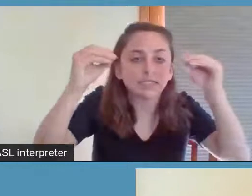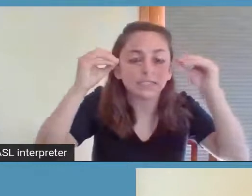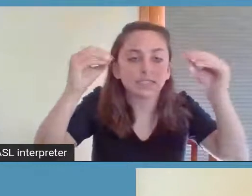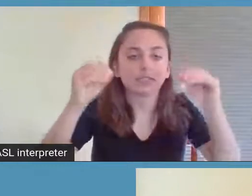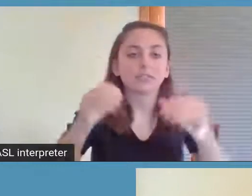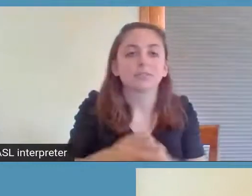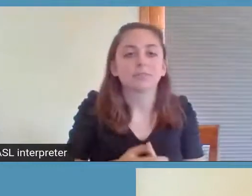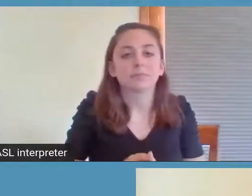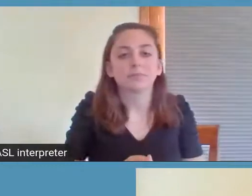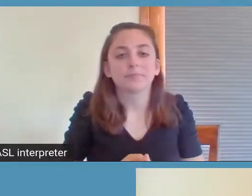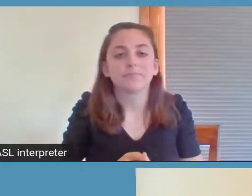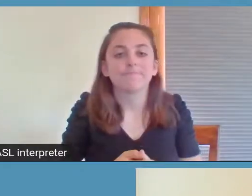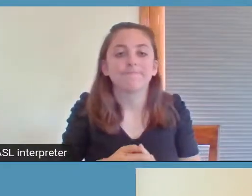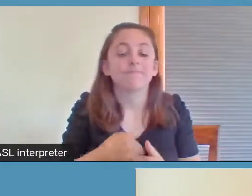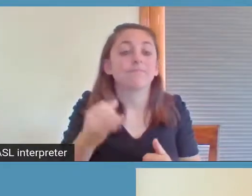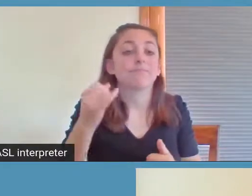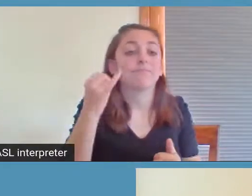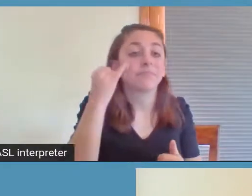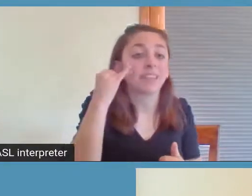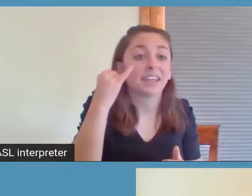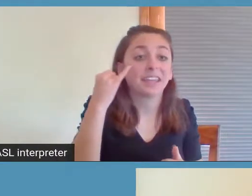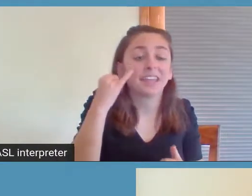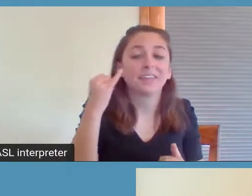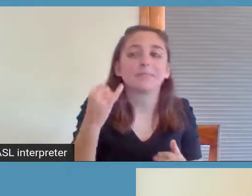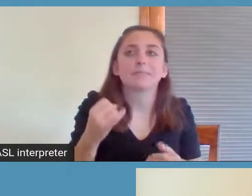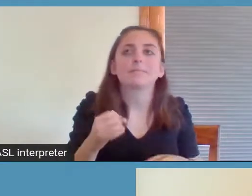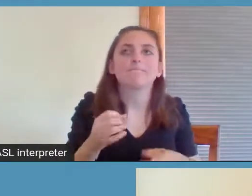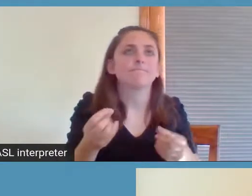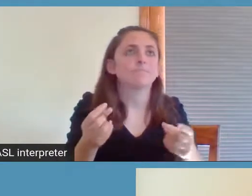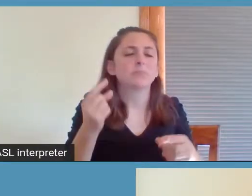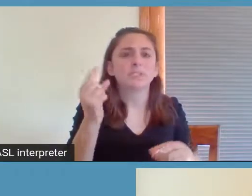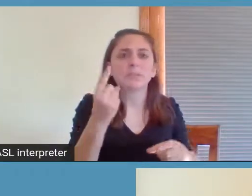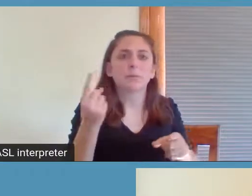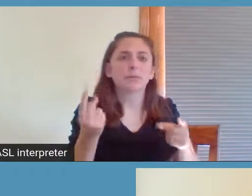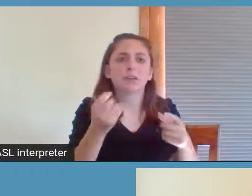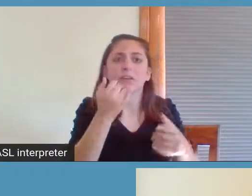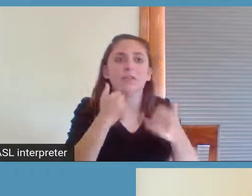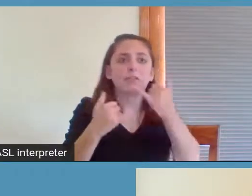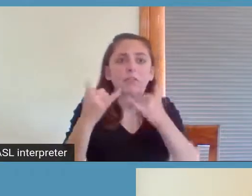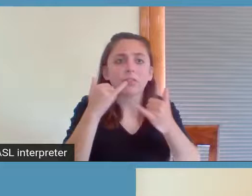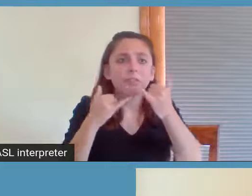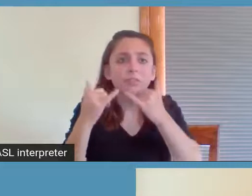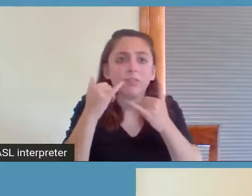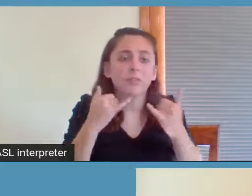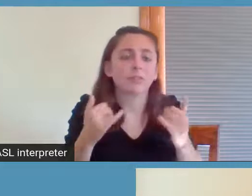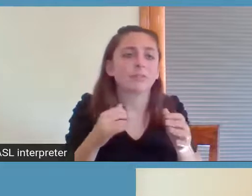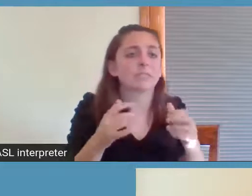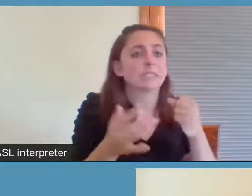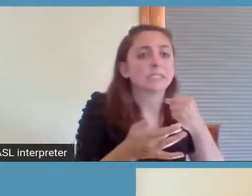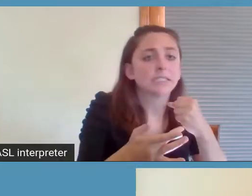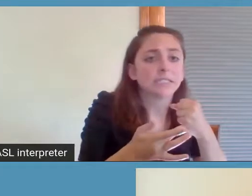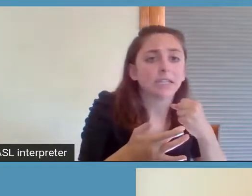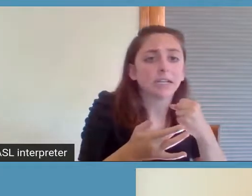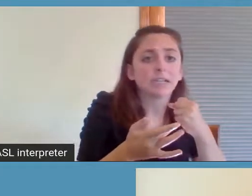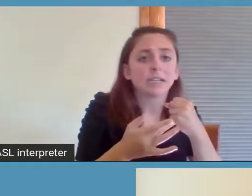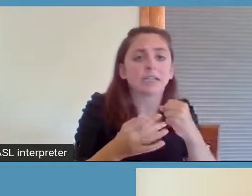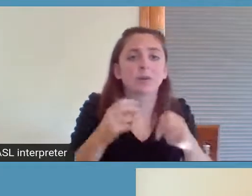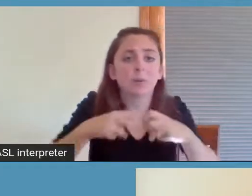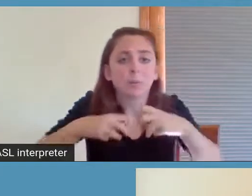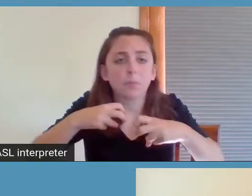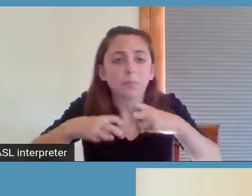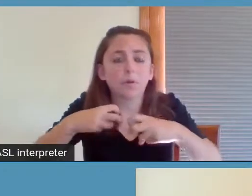something were to happen, there's troubleshooting that needs to happen, or there's some kind of other technical issue, there's some knowledge